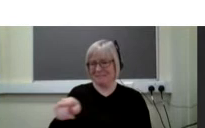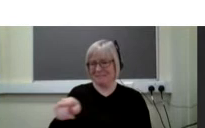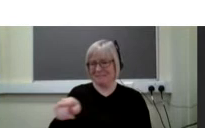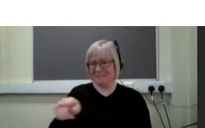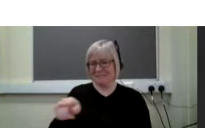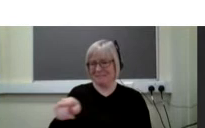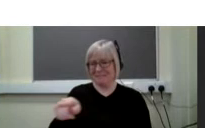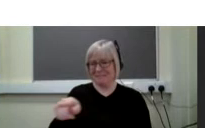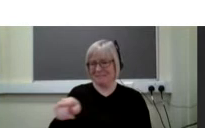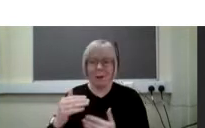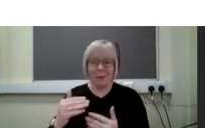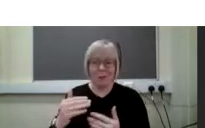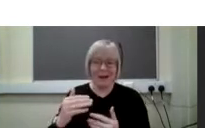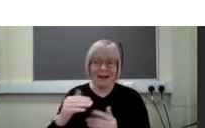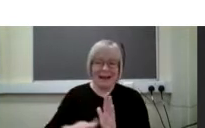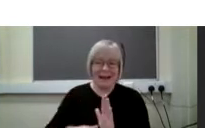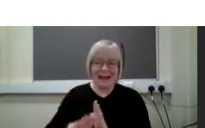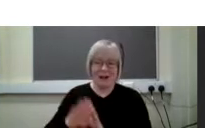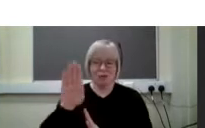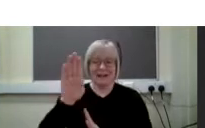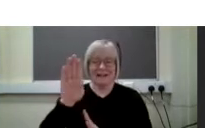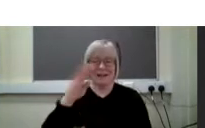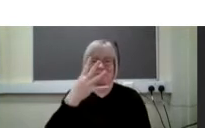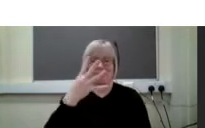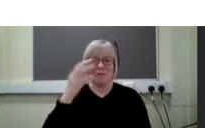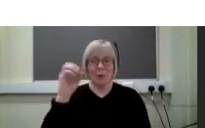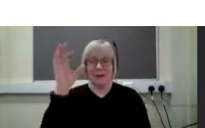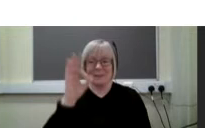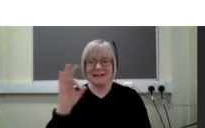to 40% of people suddenly experiencing food